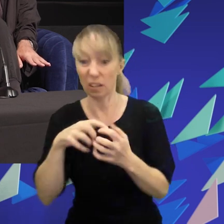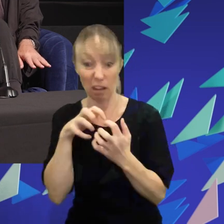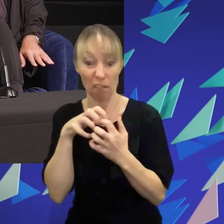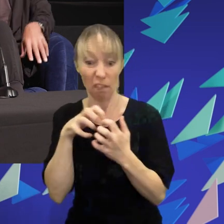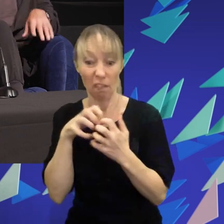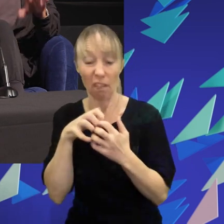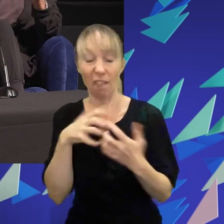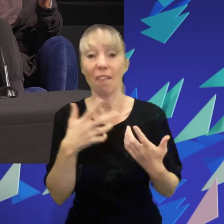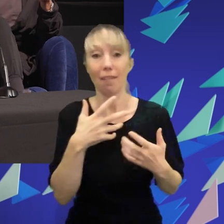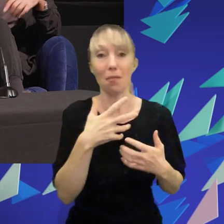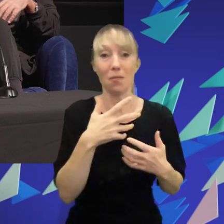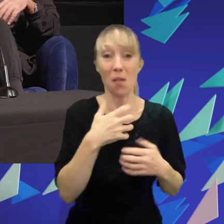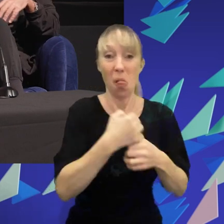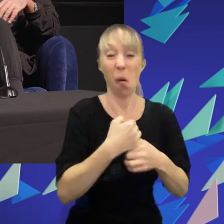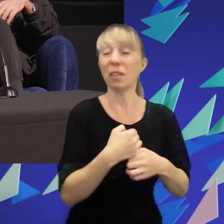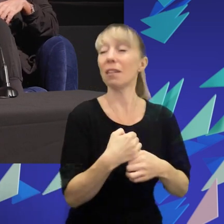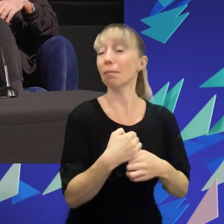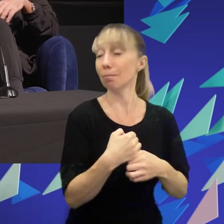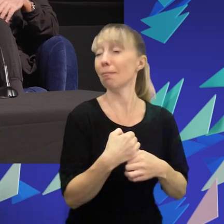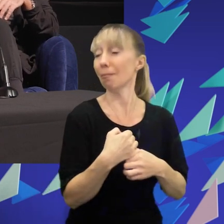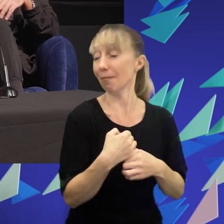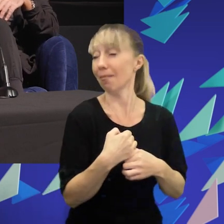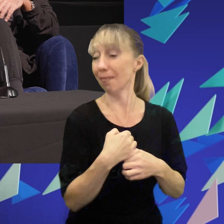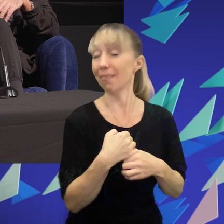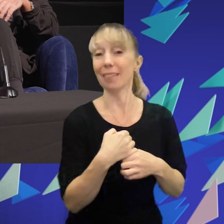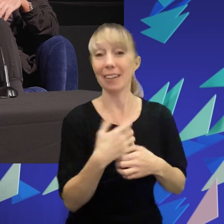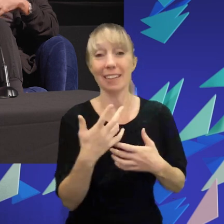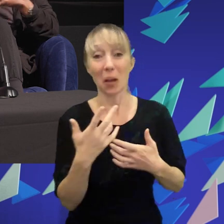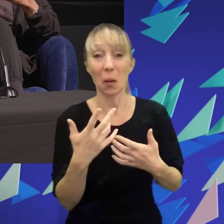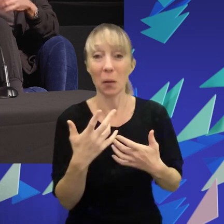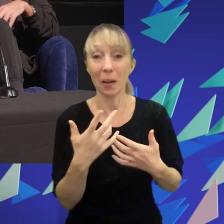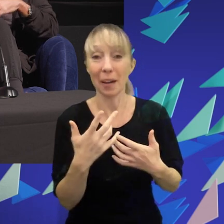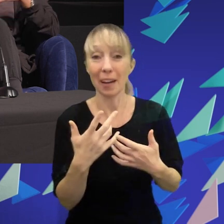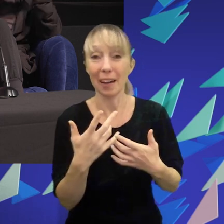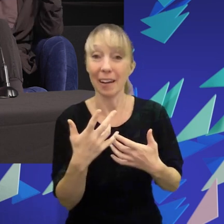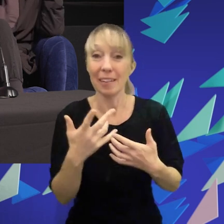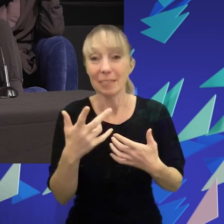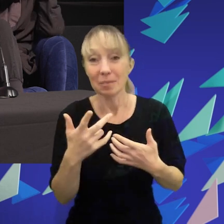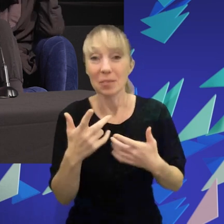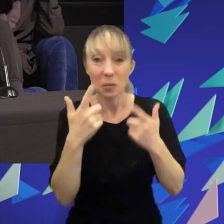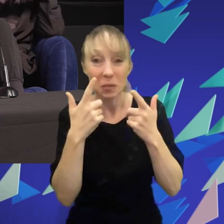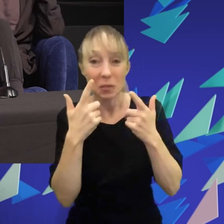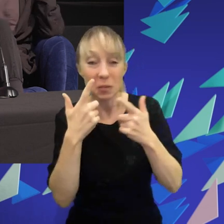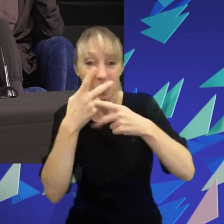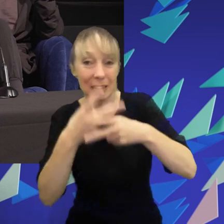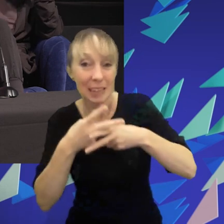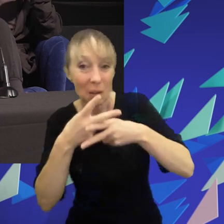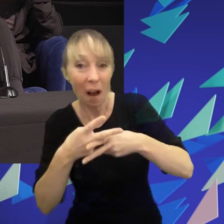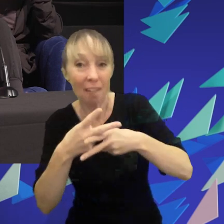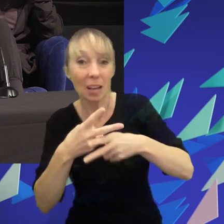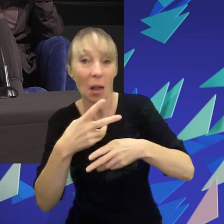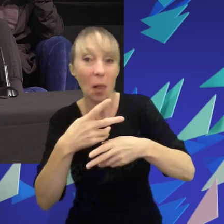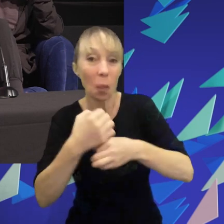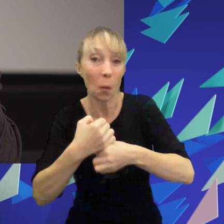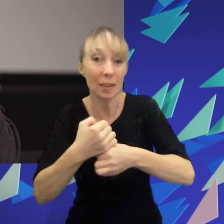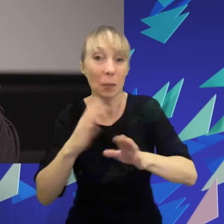yeah. You know, anyway, that's the condition. So to take care of these horses, we have to prepare the land. And so, and we were in the